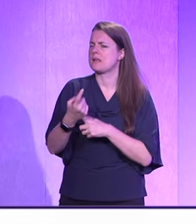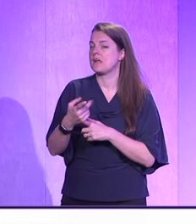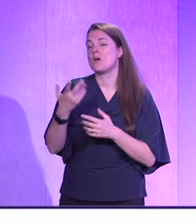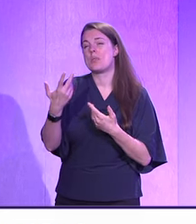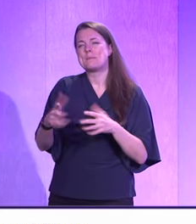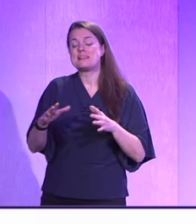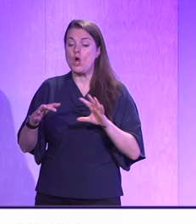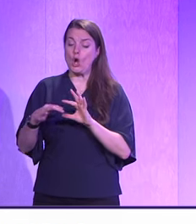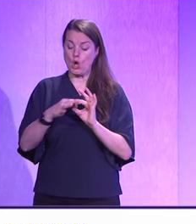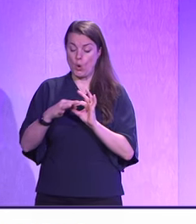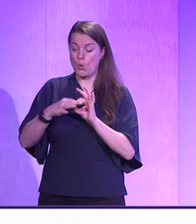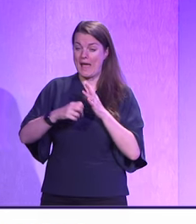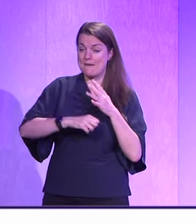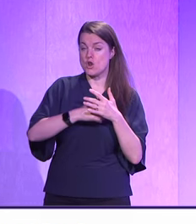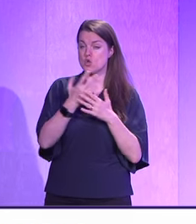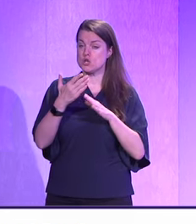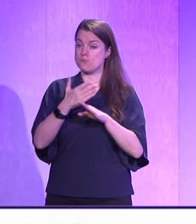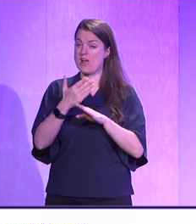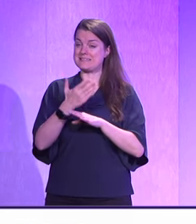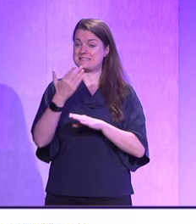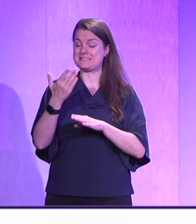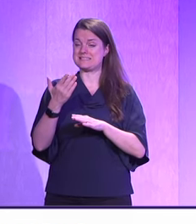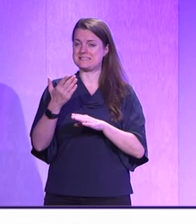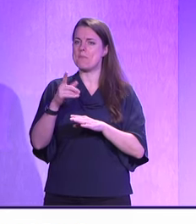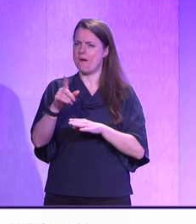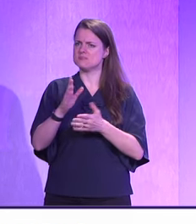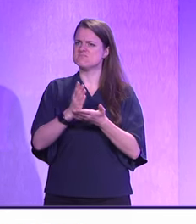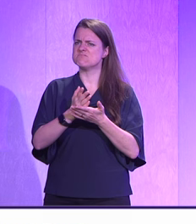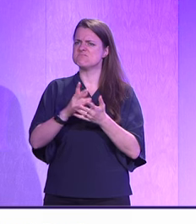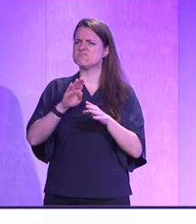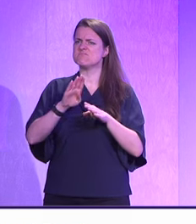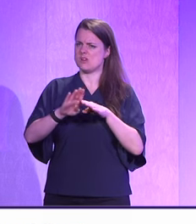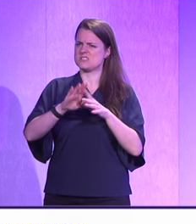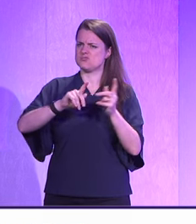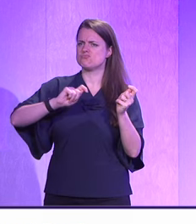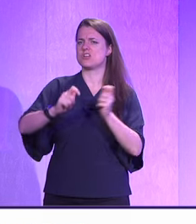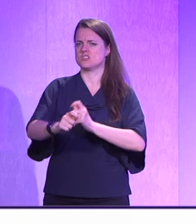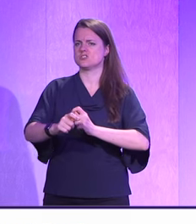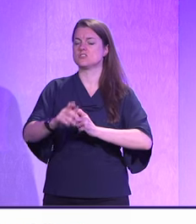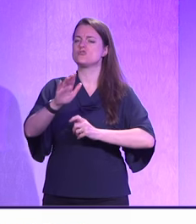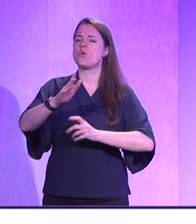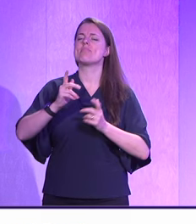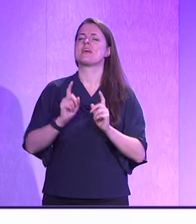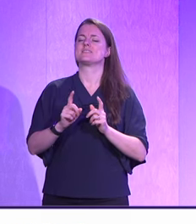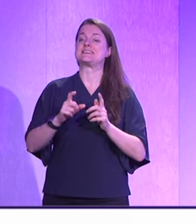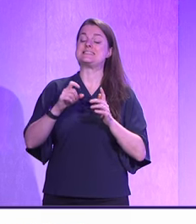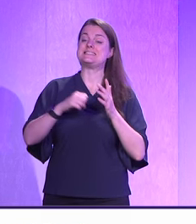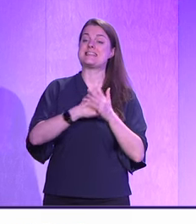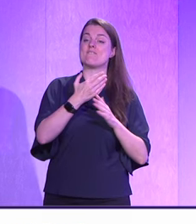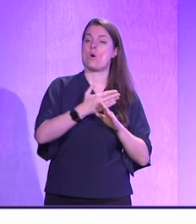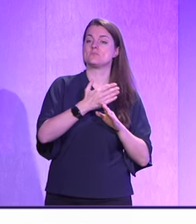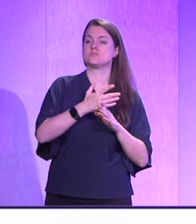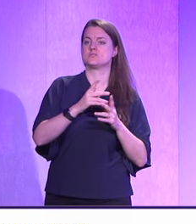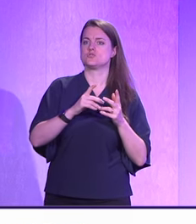There's been a co-evolution of practice at a practitioner level. That's what's really happening here between the DevOps topologies to